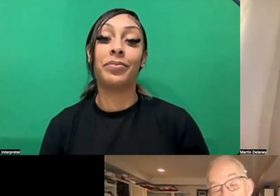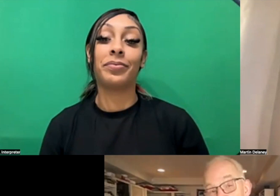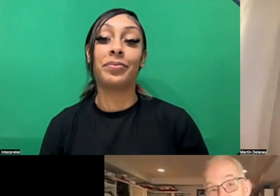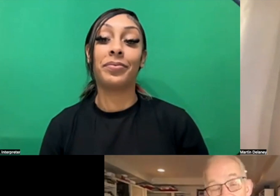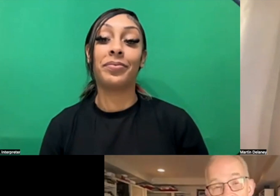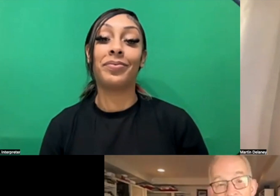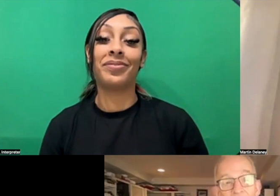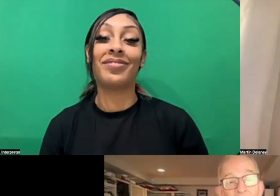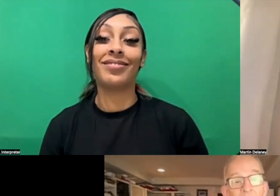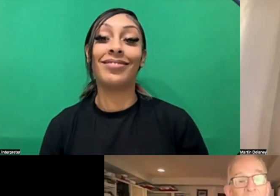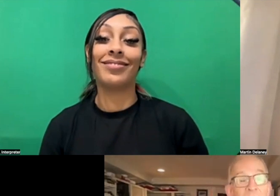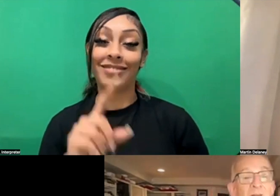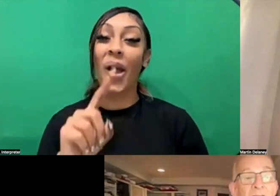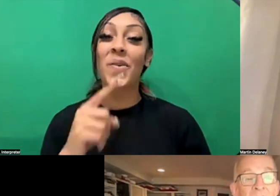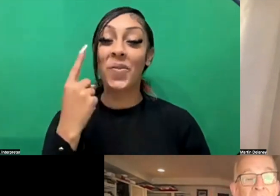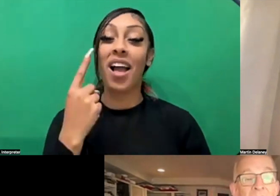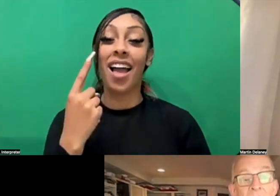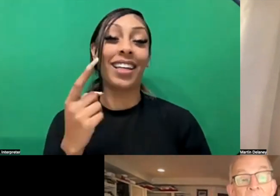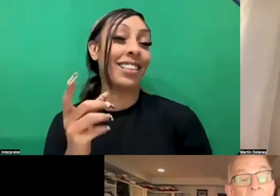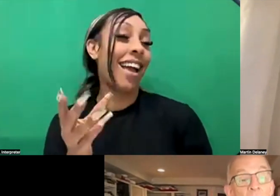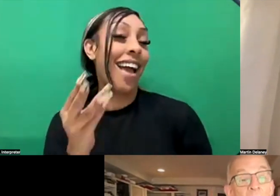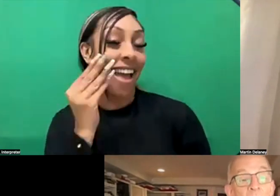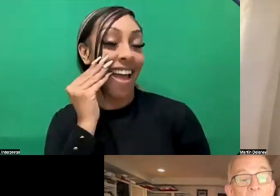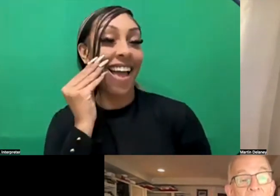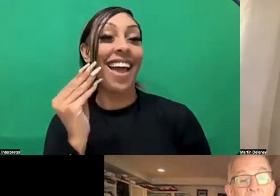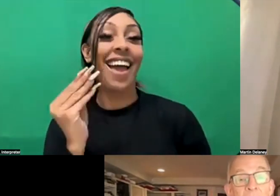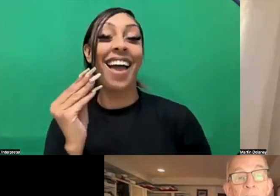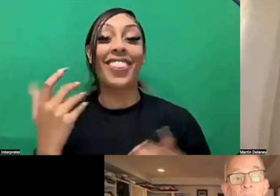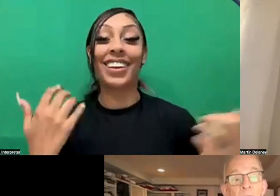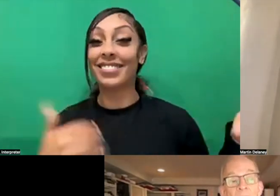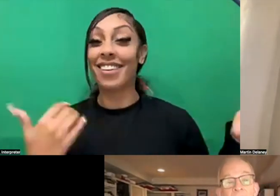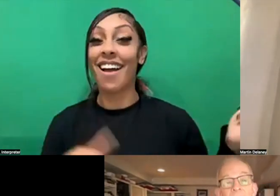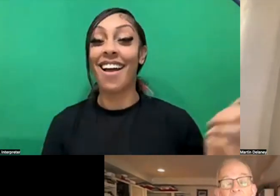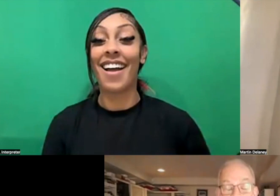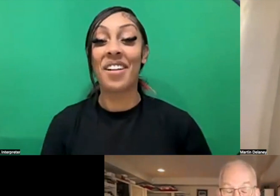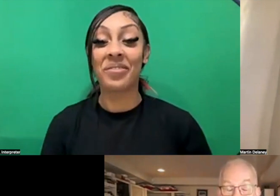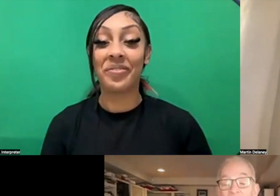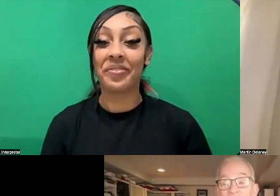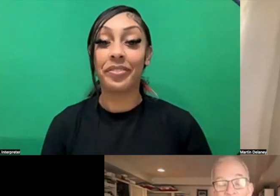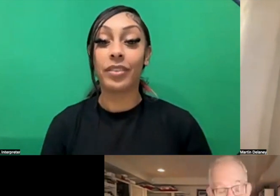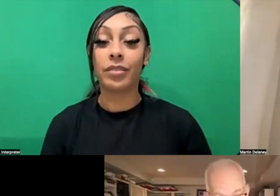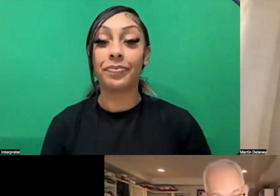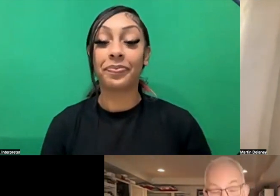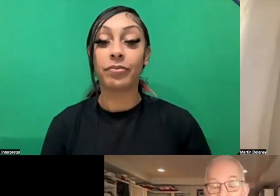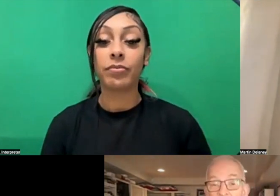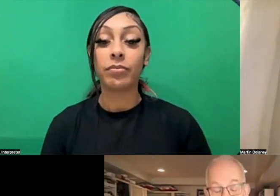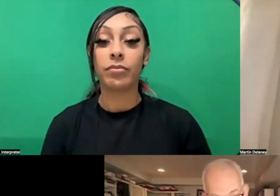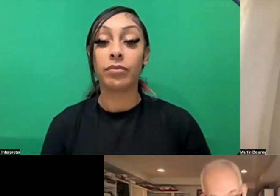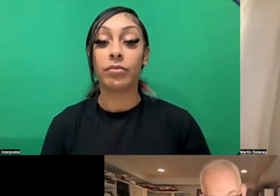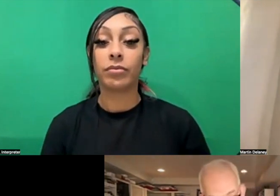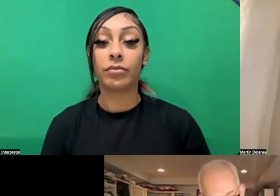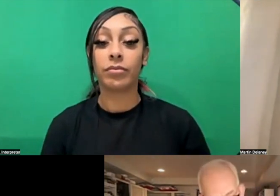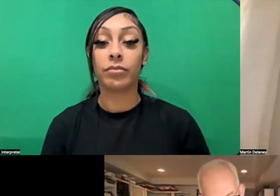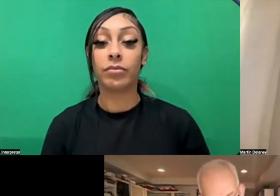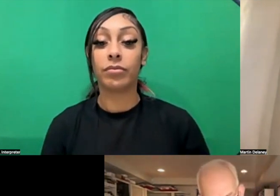That's one of the gestures that's common on guitar. Another one would be something I used to play a little bit, which is the pedal